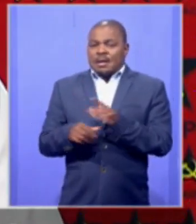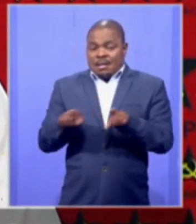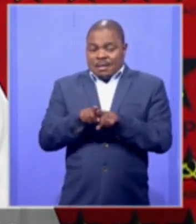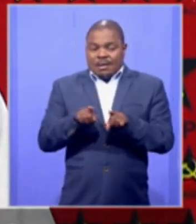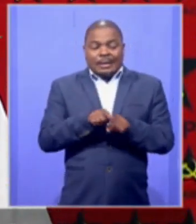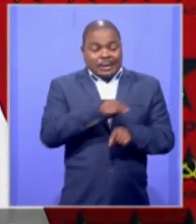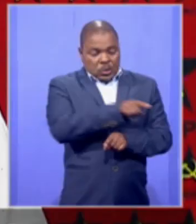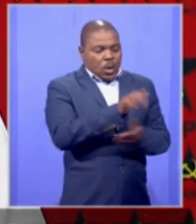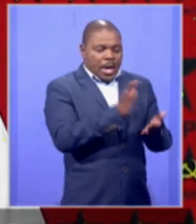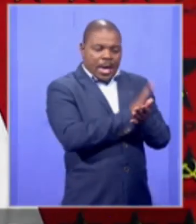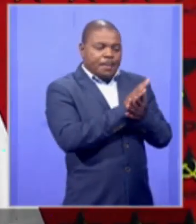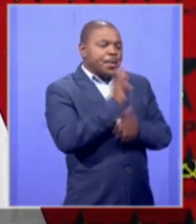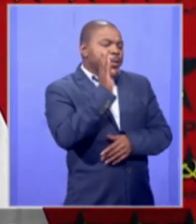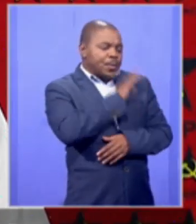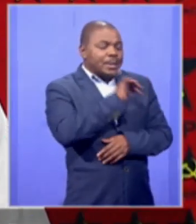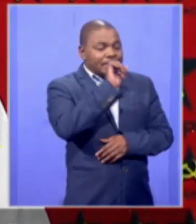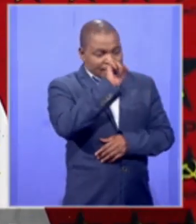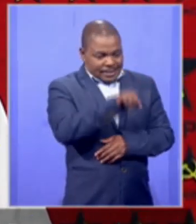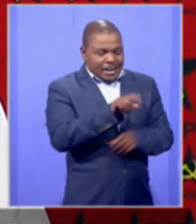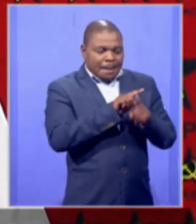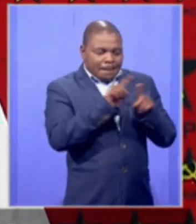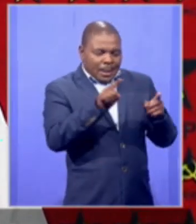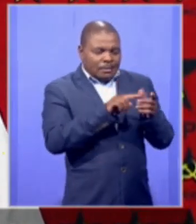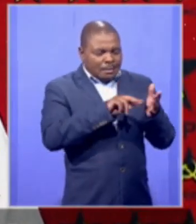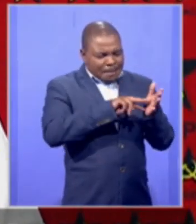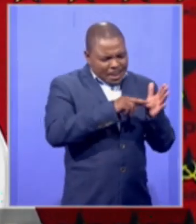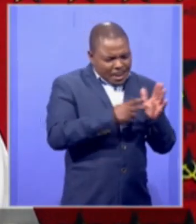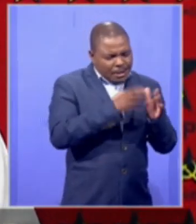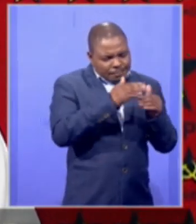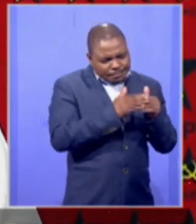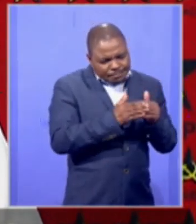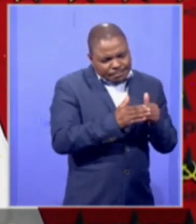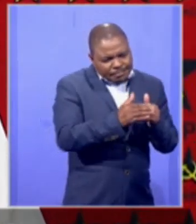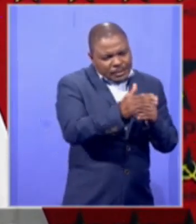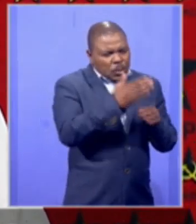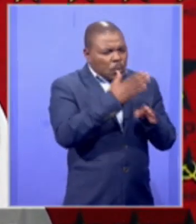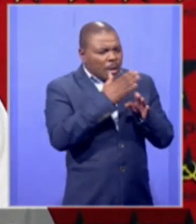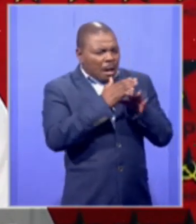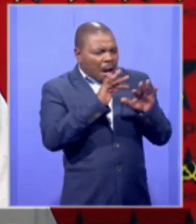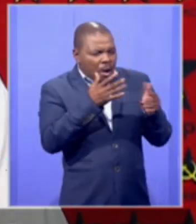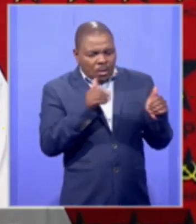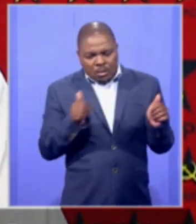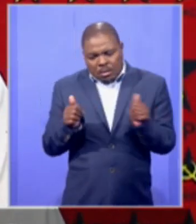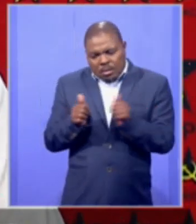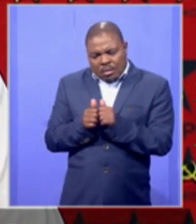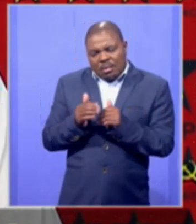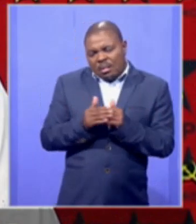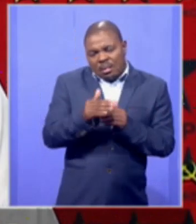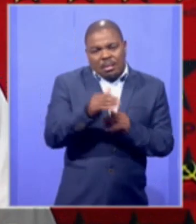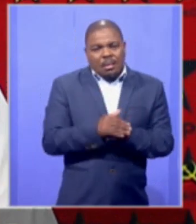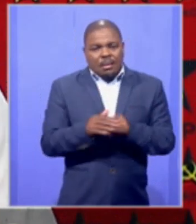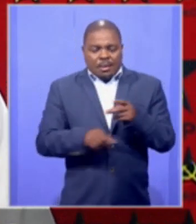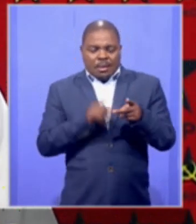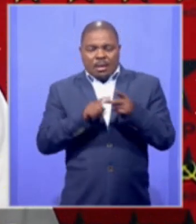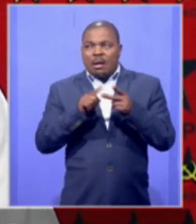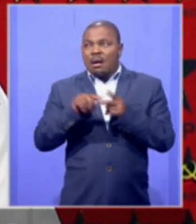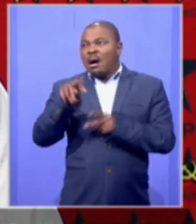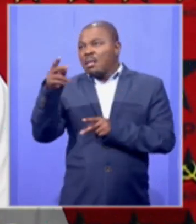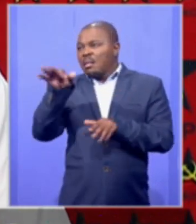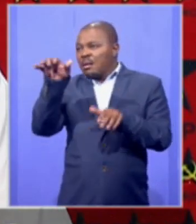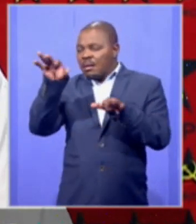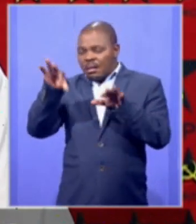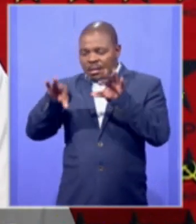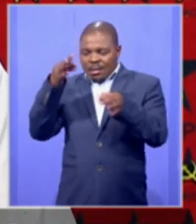ba sa itumela tshwantse batle ka maano gore go ya go pele ba go bereka yang le mokgatlho other analysts would tell you